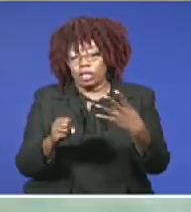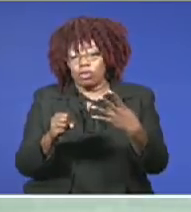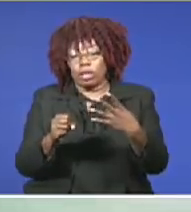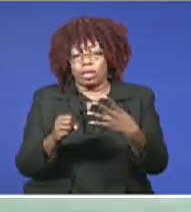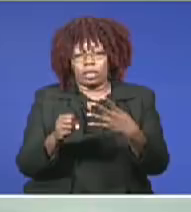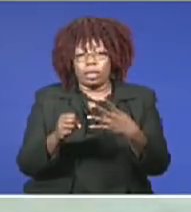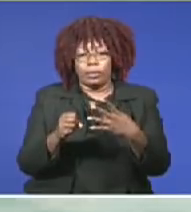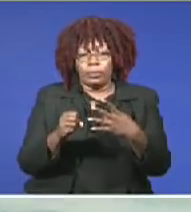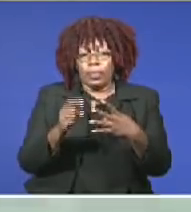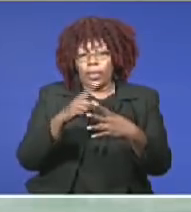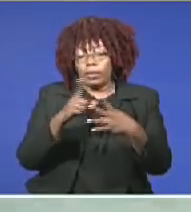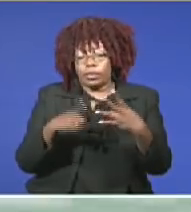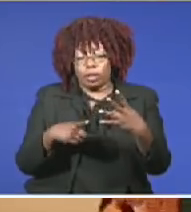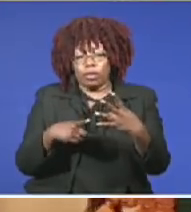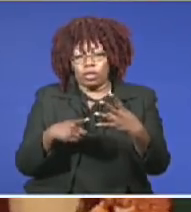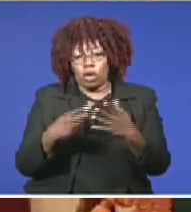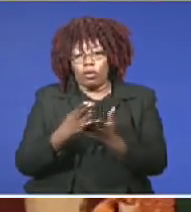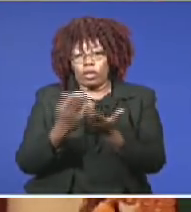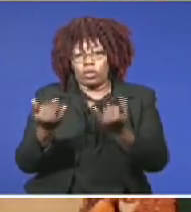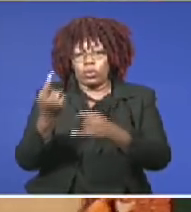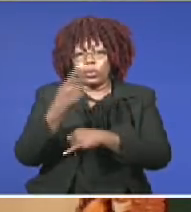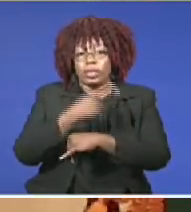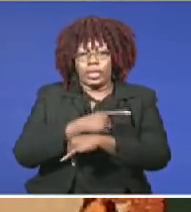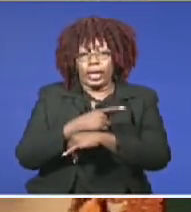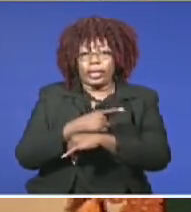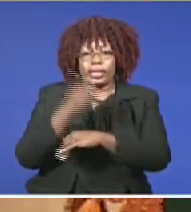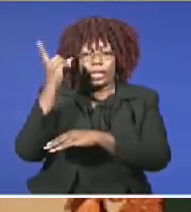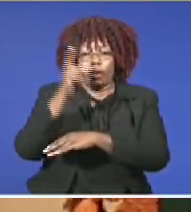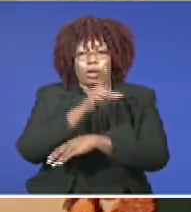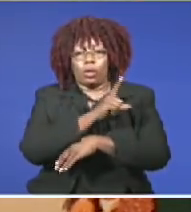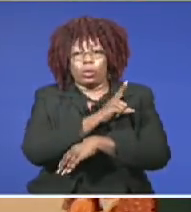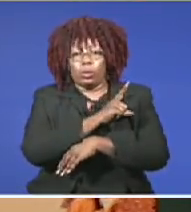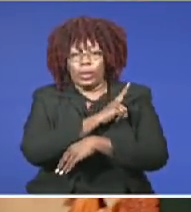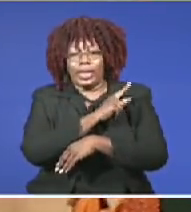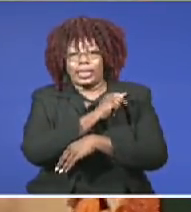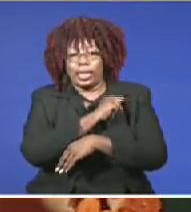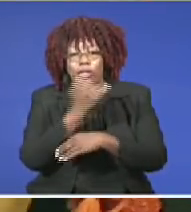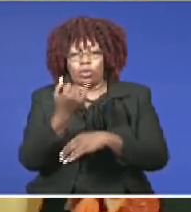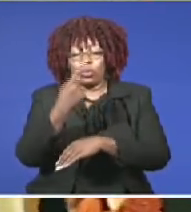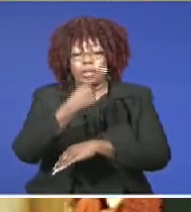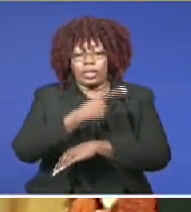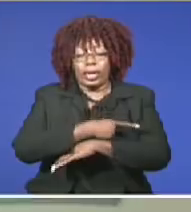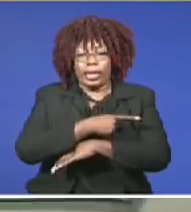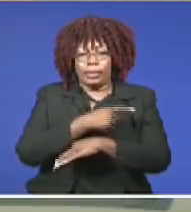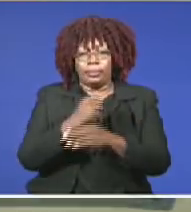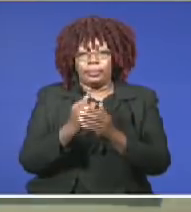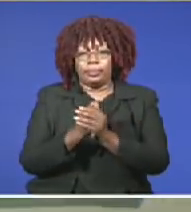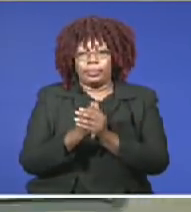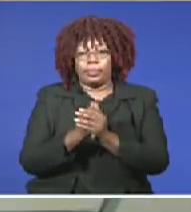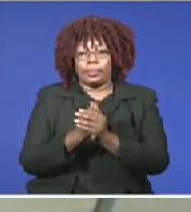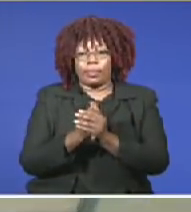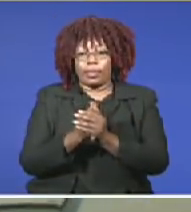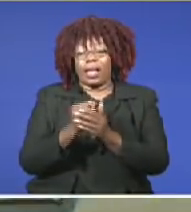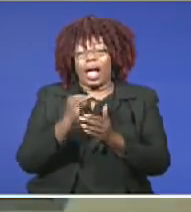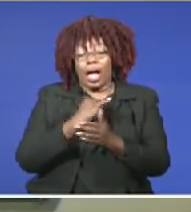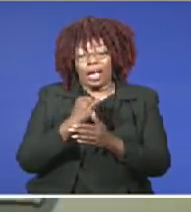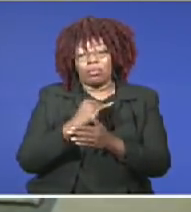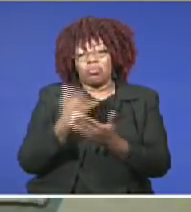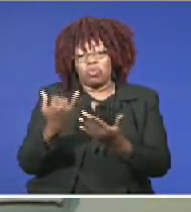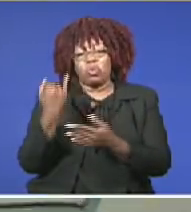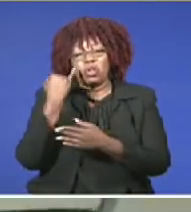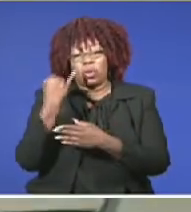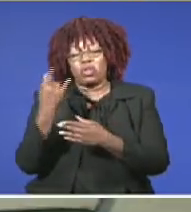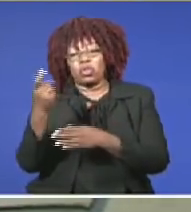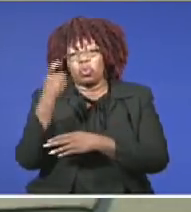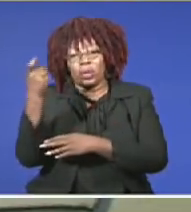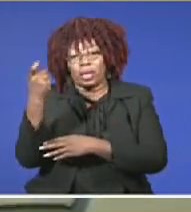taken by Bull Raleigh, whose crew Calvin Lloyd and Derek Taylor felt they let this one slip away. I was supposed to win two out of